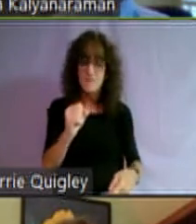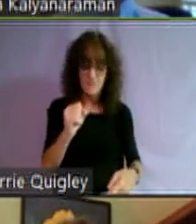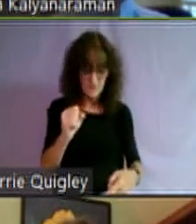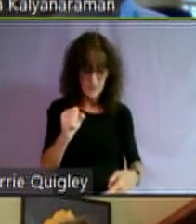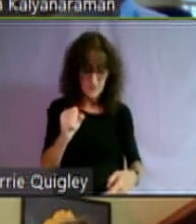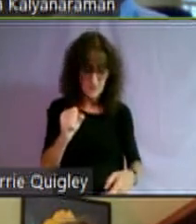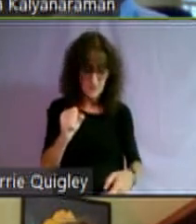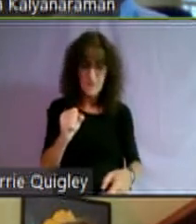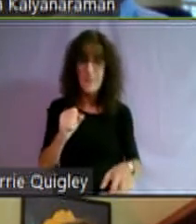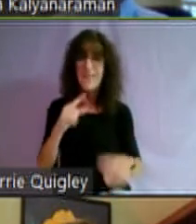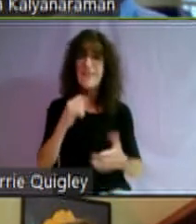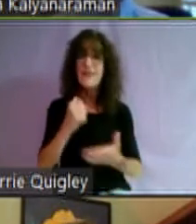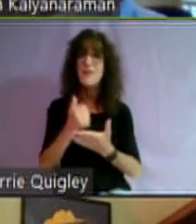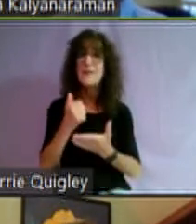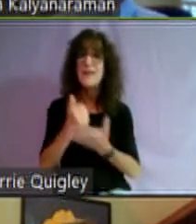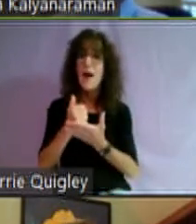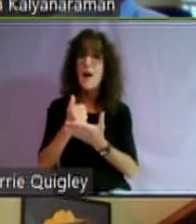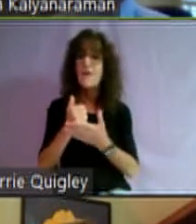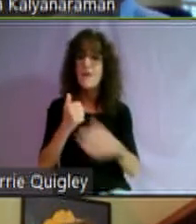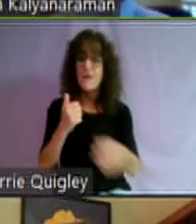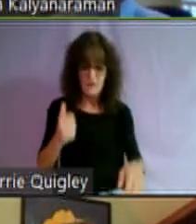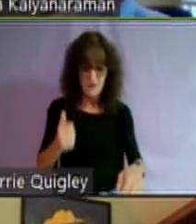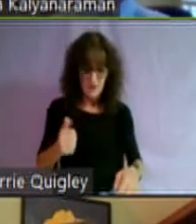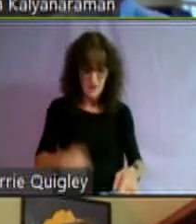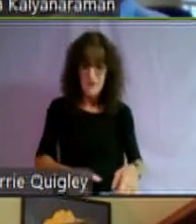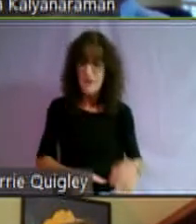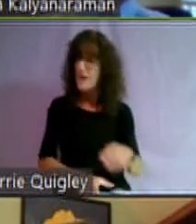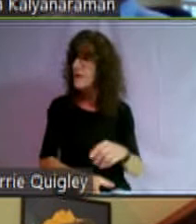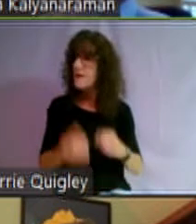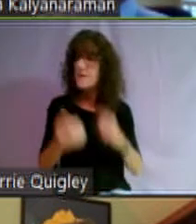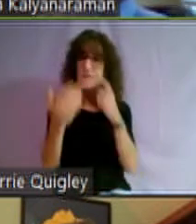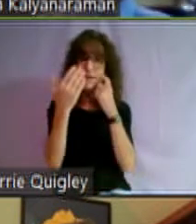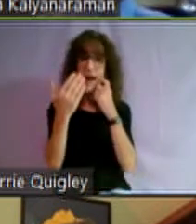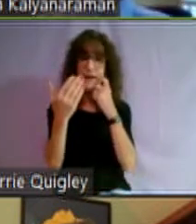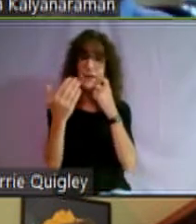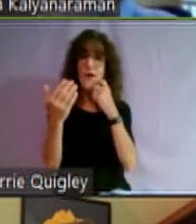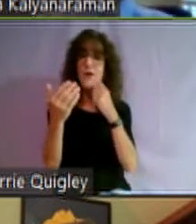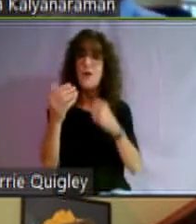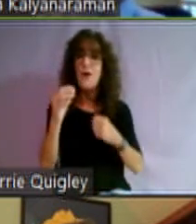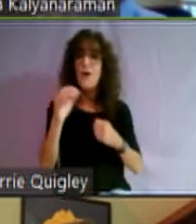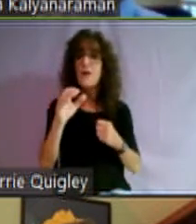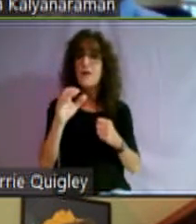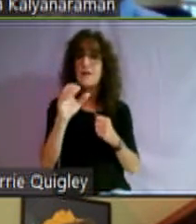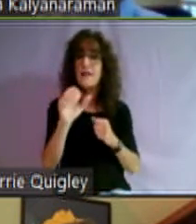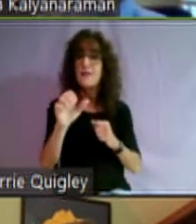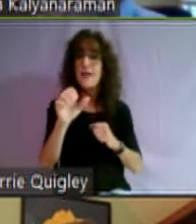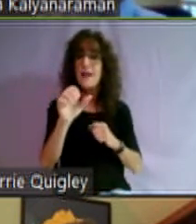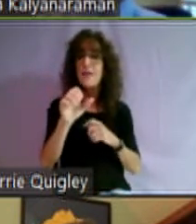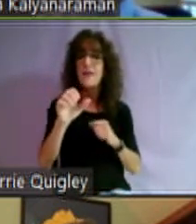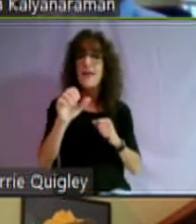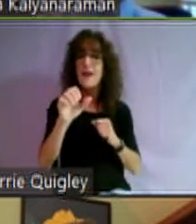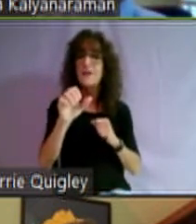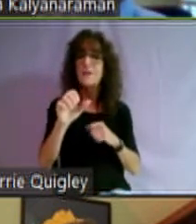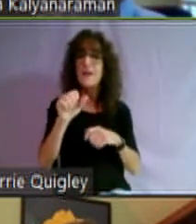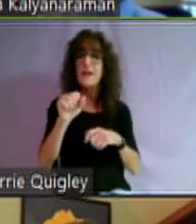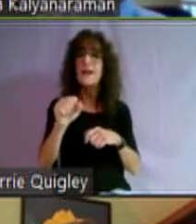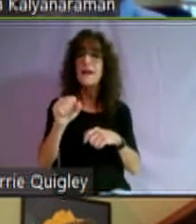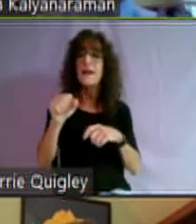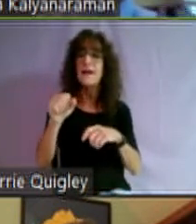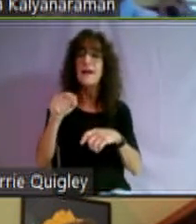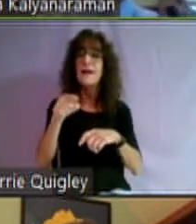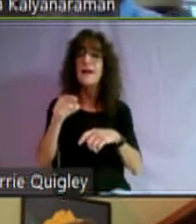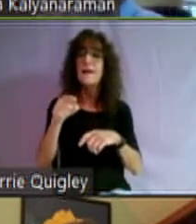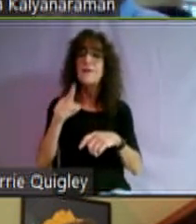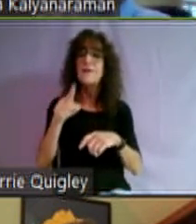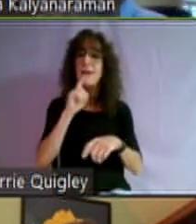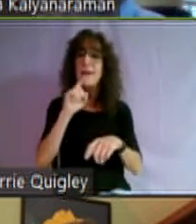While this was a helpful framework, we really need to put some more details into that. to be able to